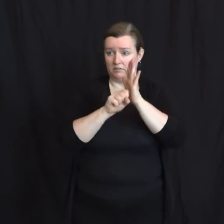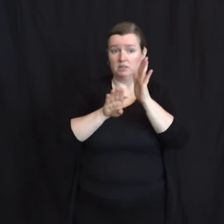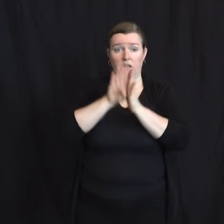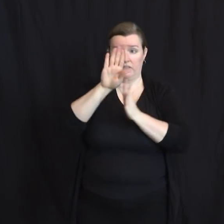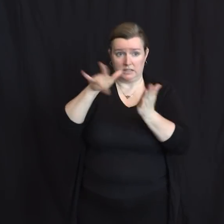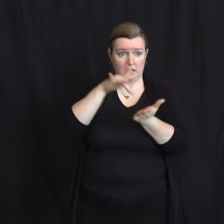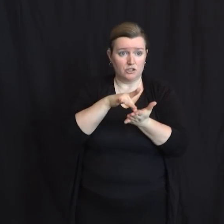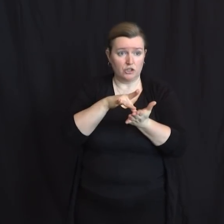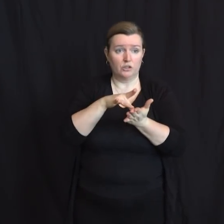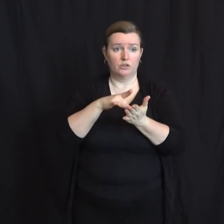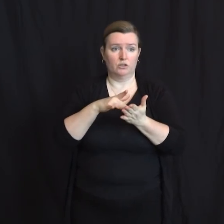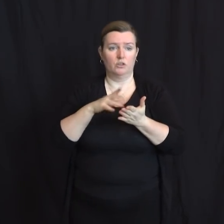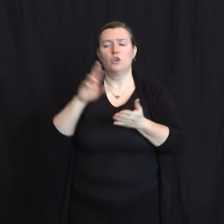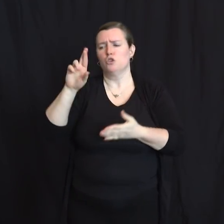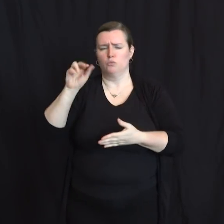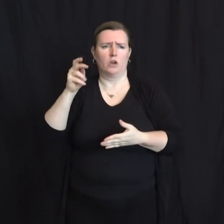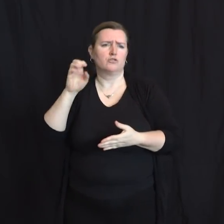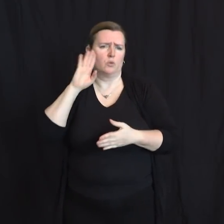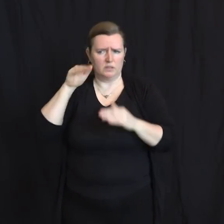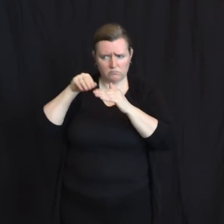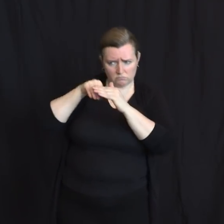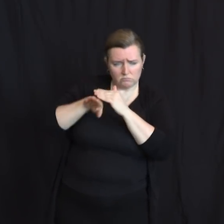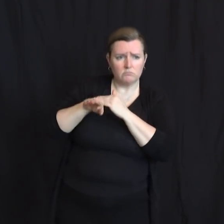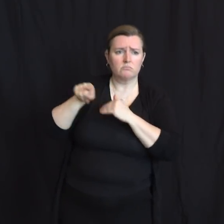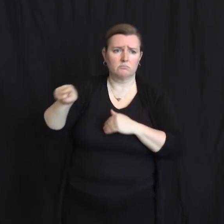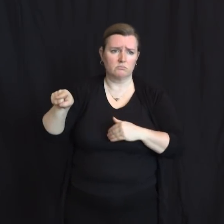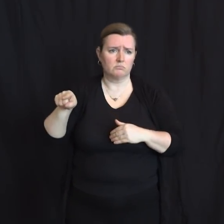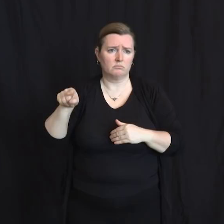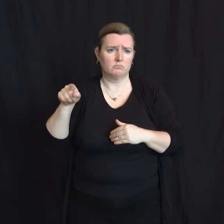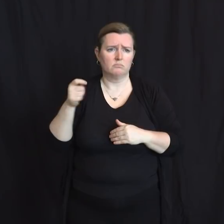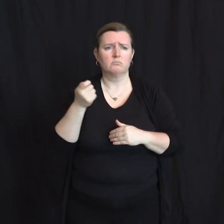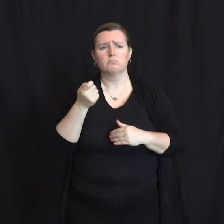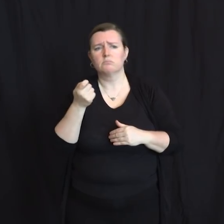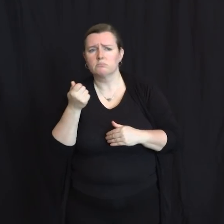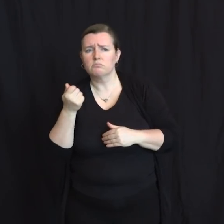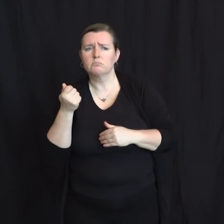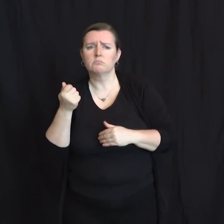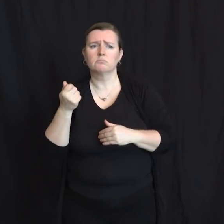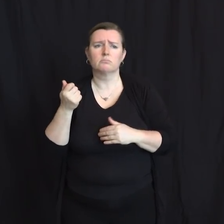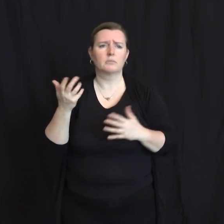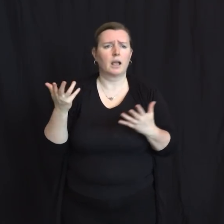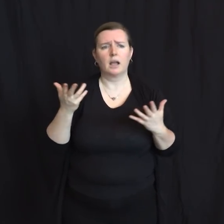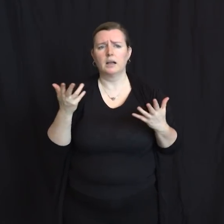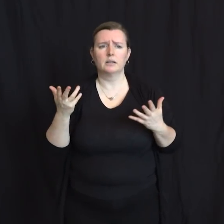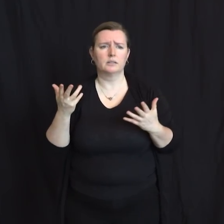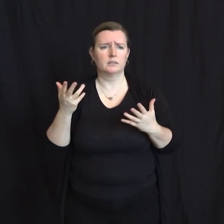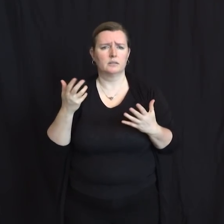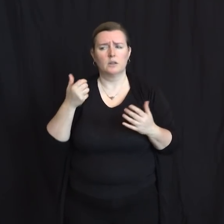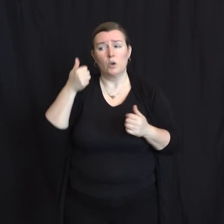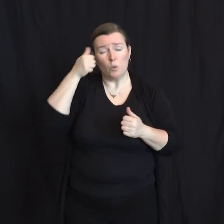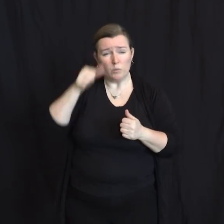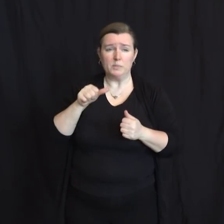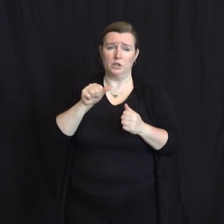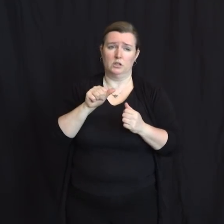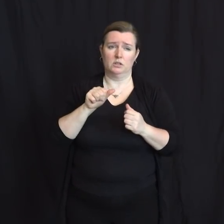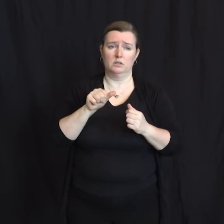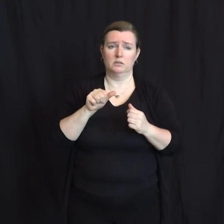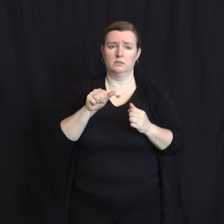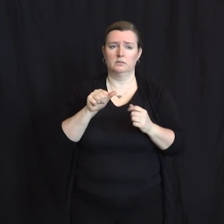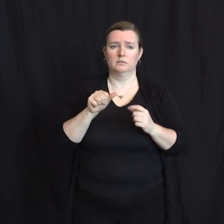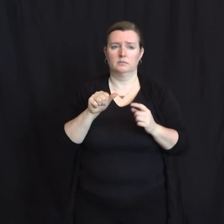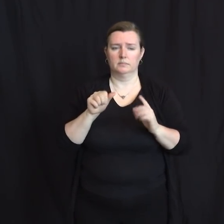is now going to test. So there's been a little bit of, again, we're cobbling. Remember, just step back, everybody who's watching, and to your